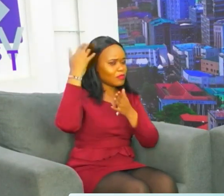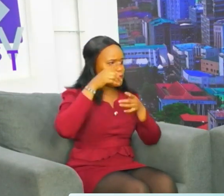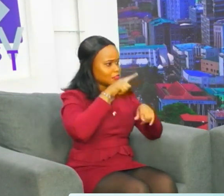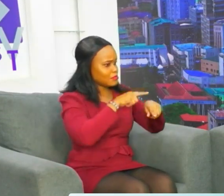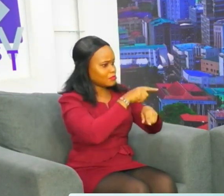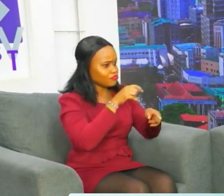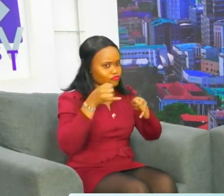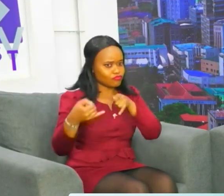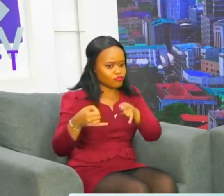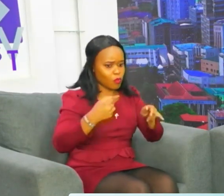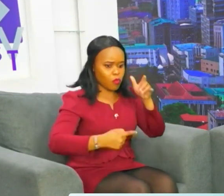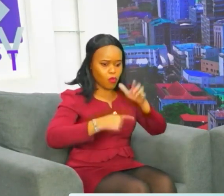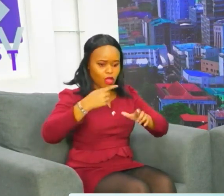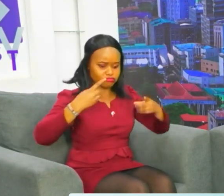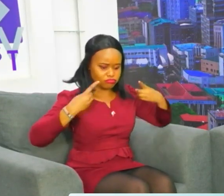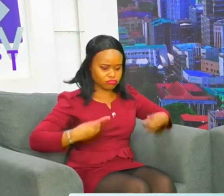dresses.